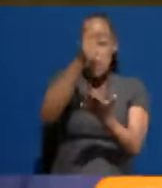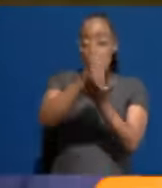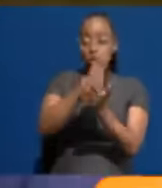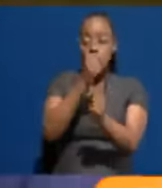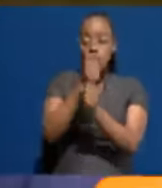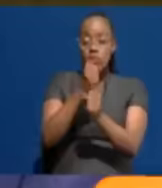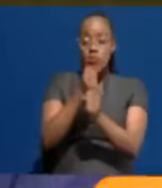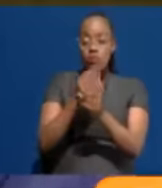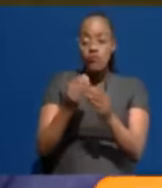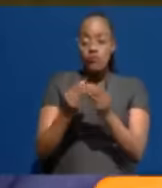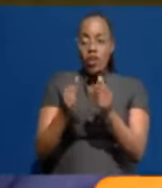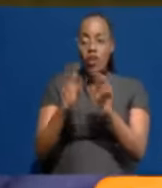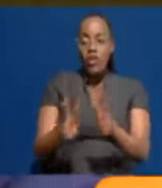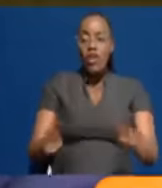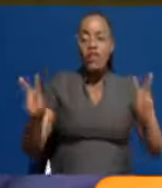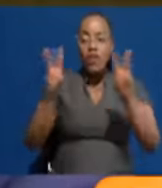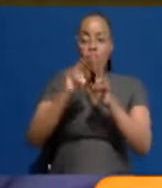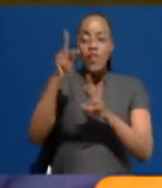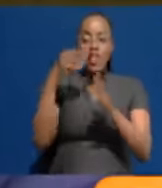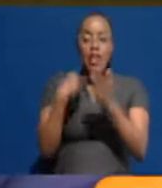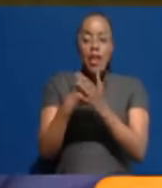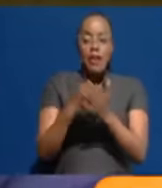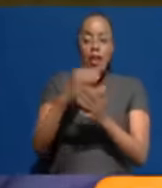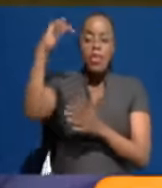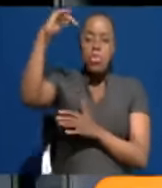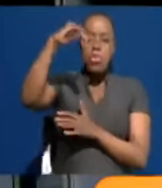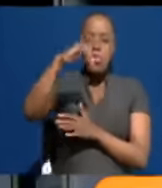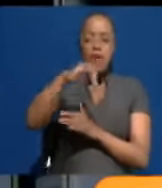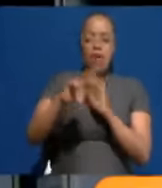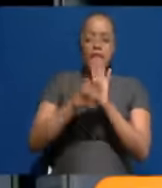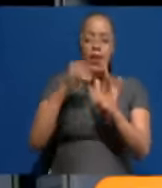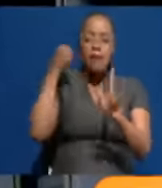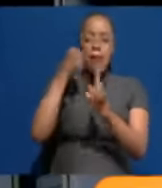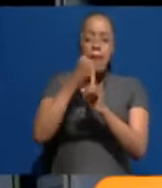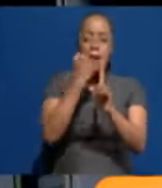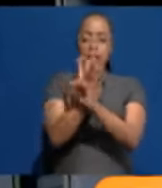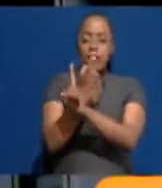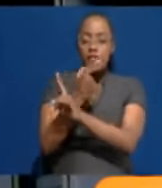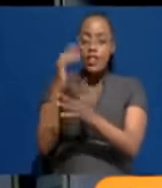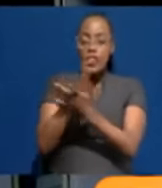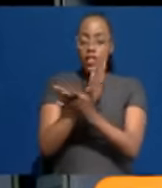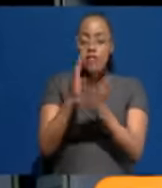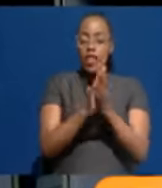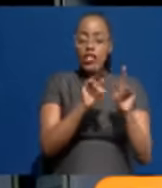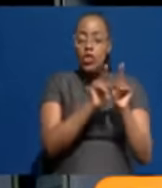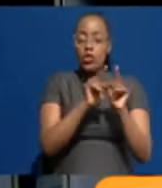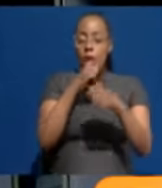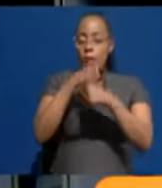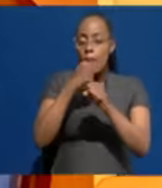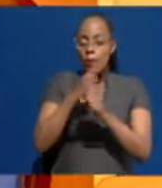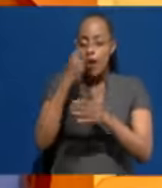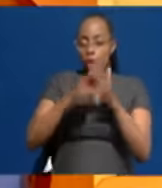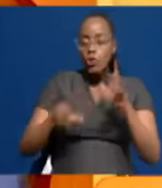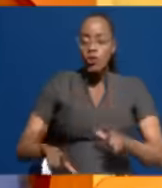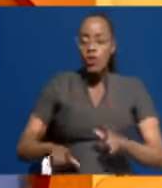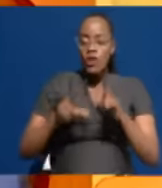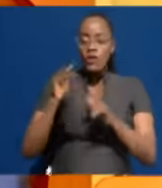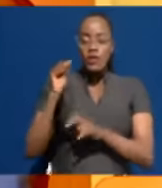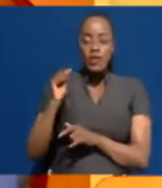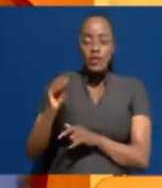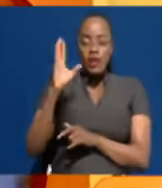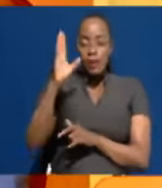the depreciating value of the Kenya shilling, which has negatively impacted various sectors and pushed up the cost of living. The exchange